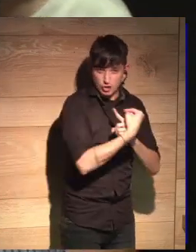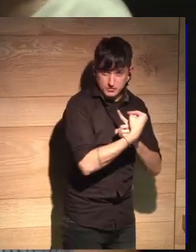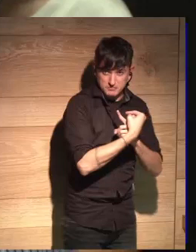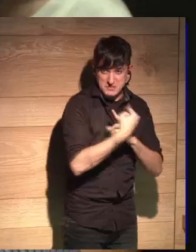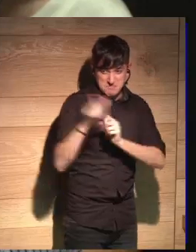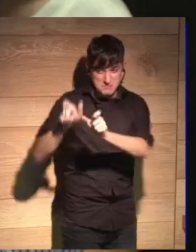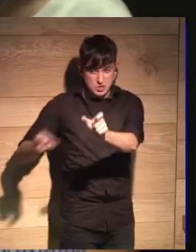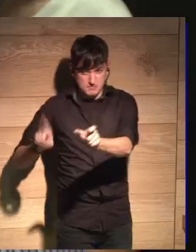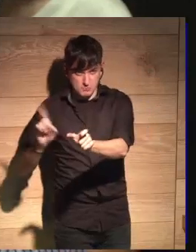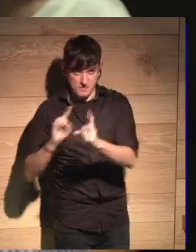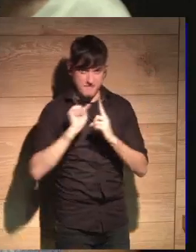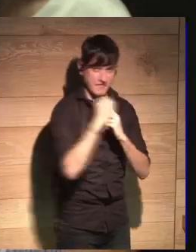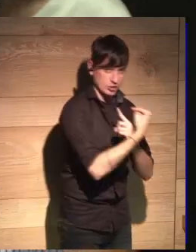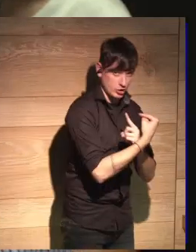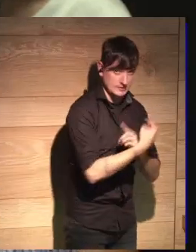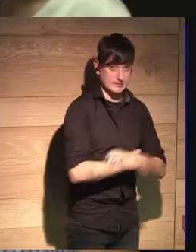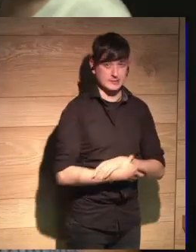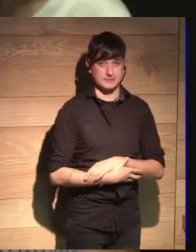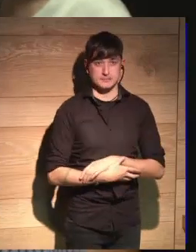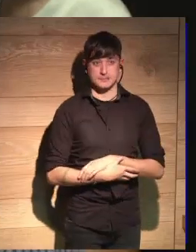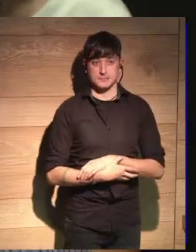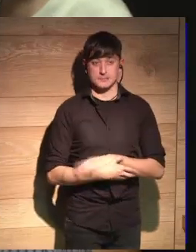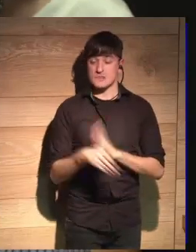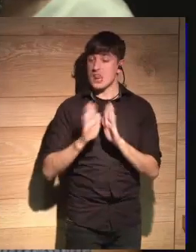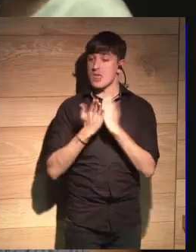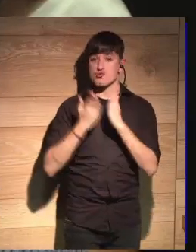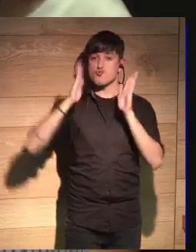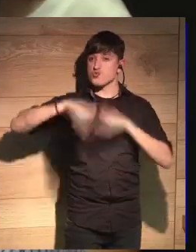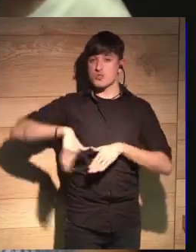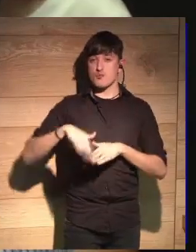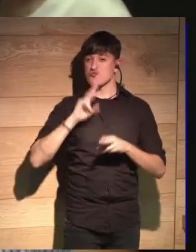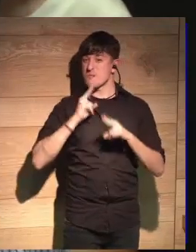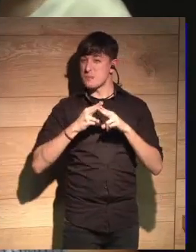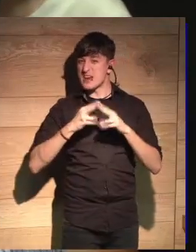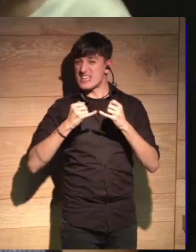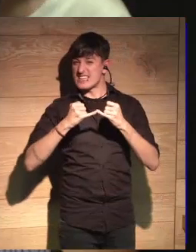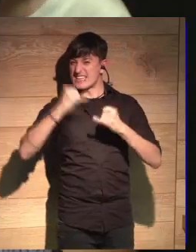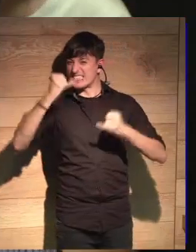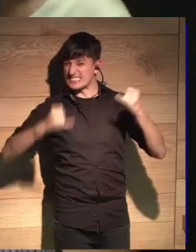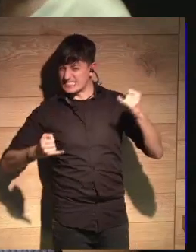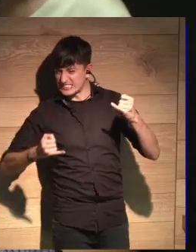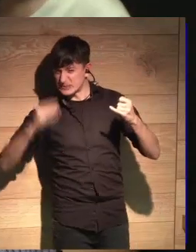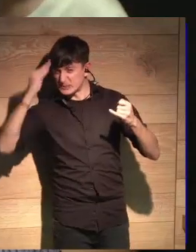of factors, not so much about characters, but about factors. Your last book, Upheaval,